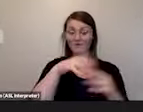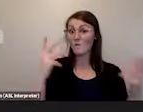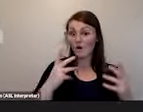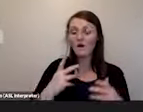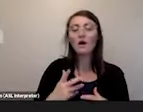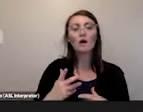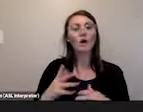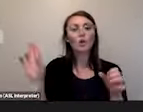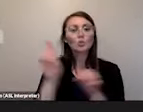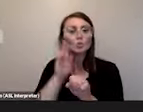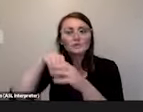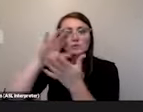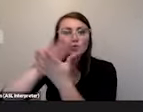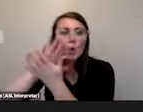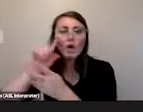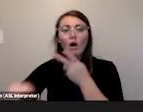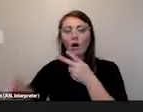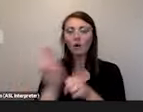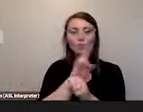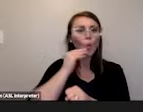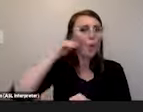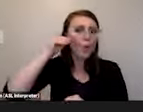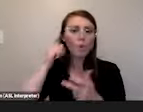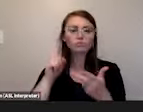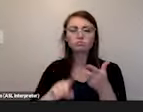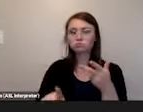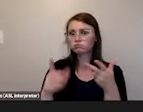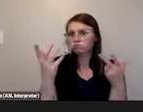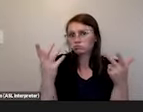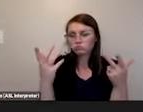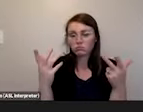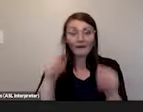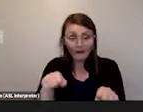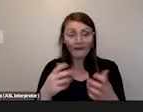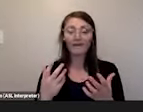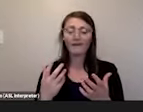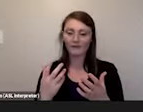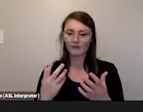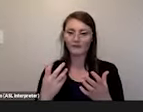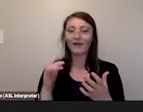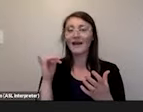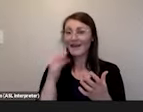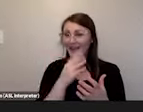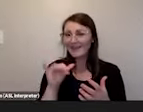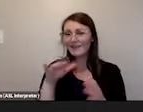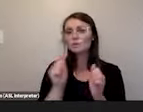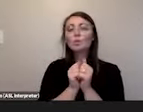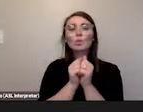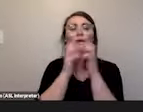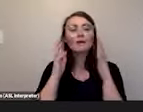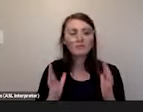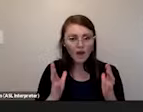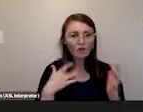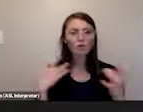schools. They can use it at home. There are the concerns of everybody and their hands touching